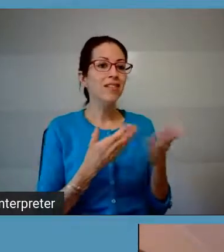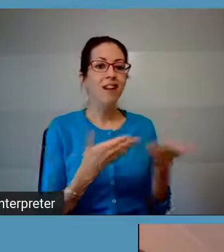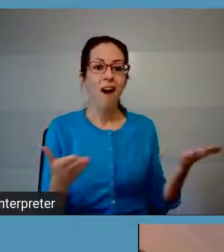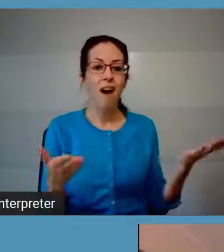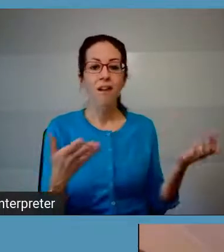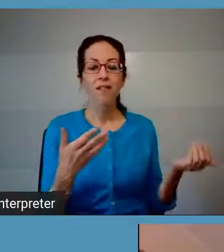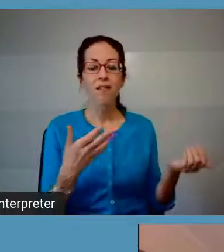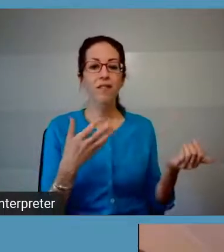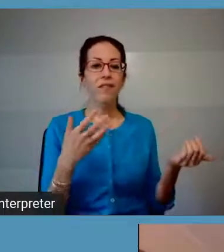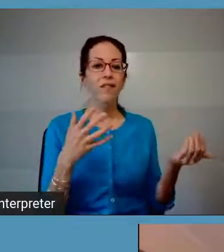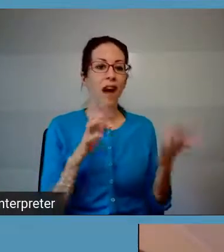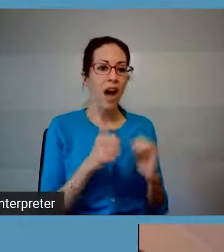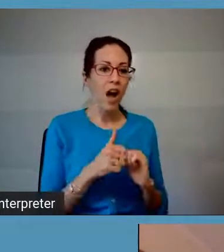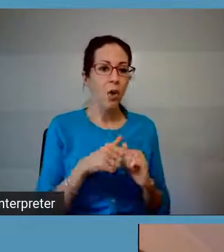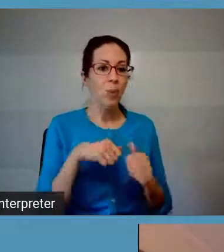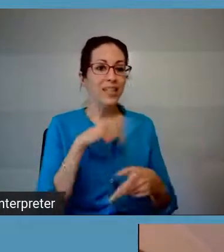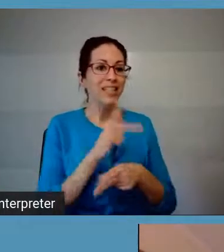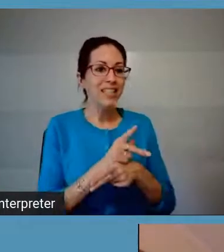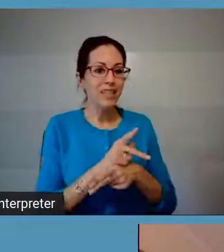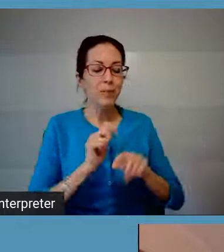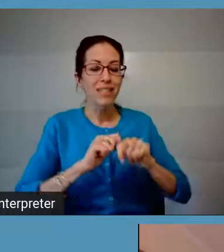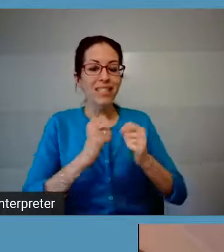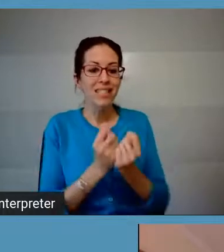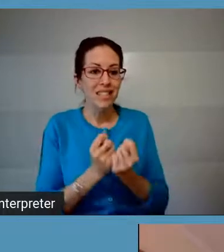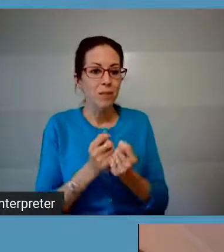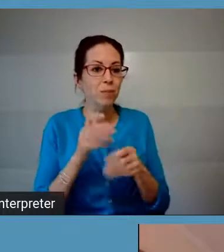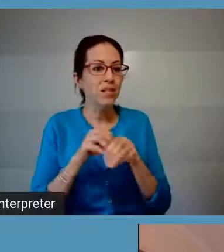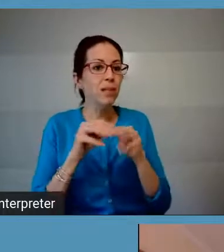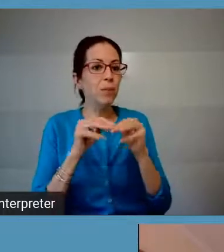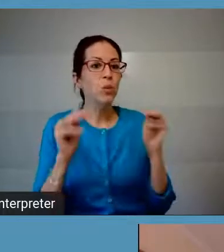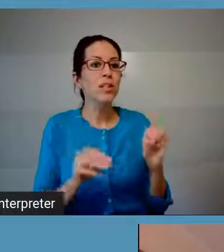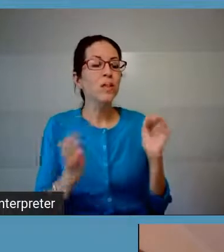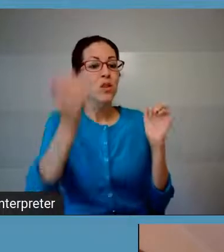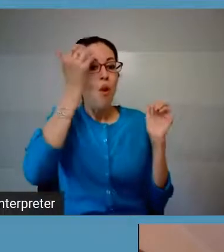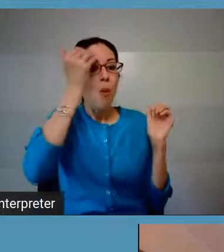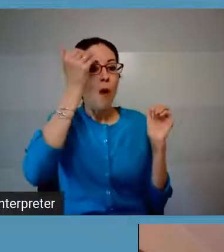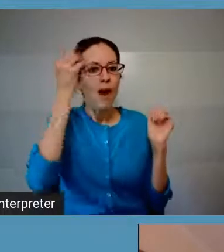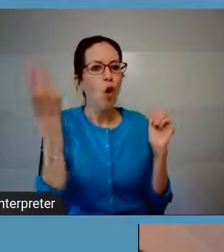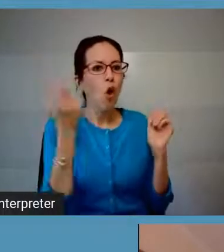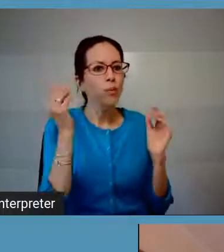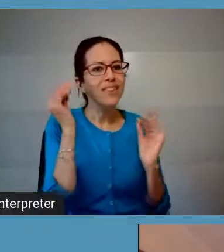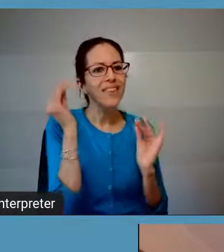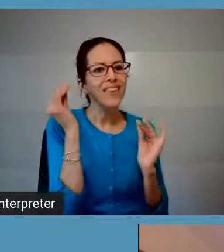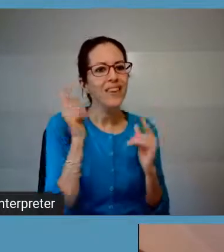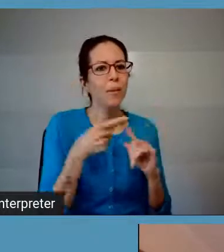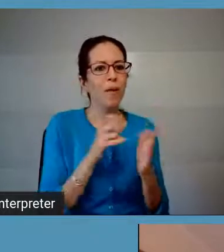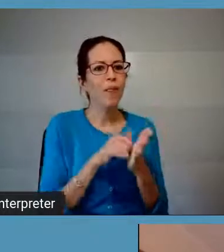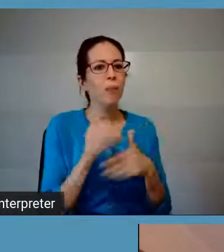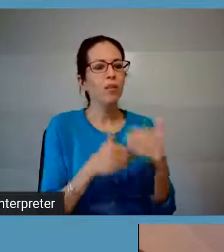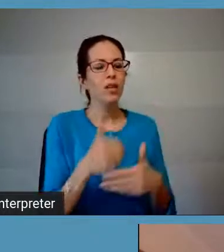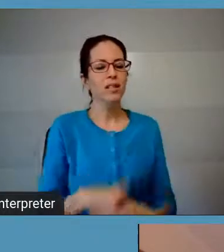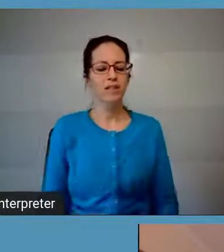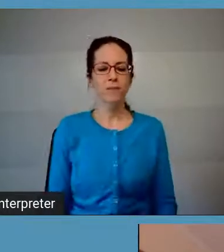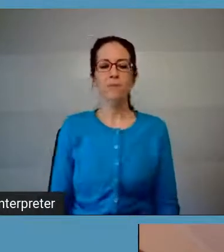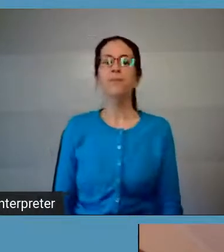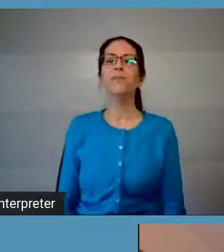people or keep teams at museums aware and always thinking about that process?